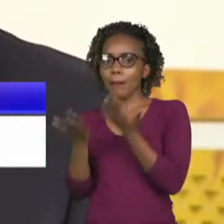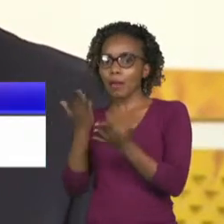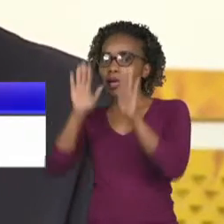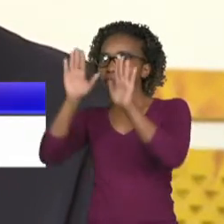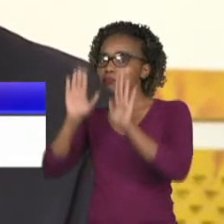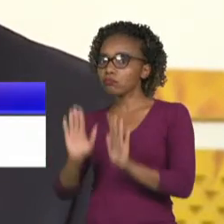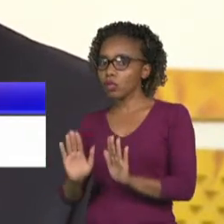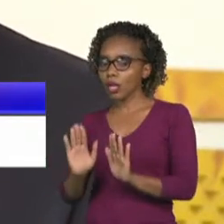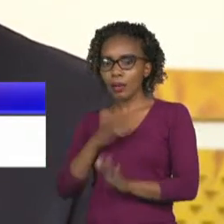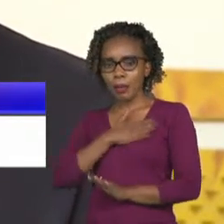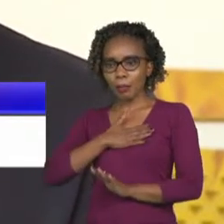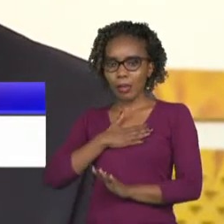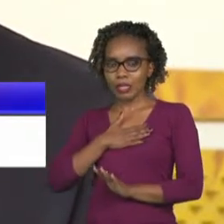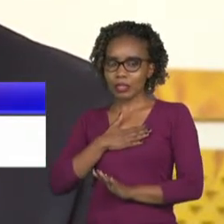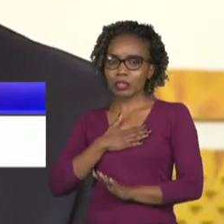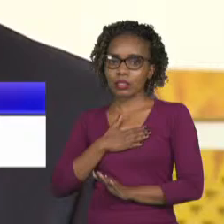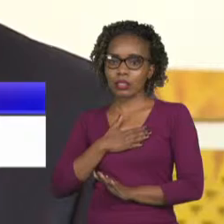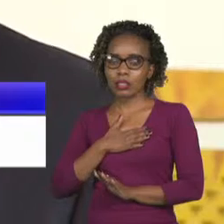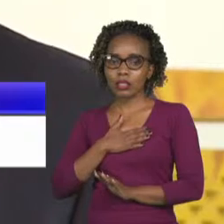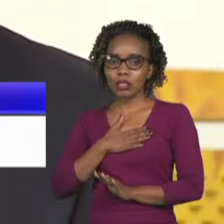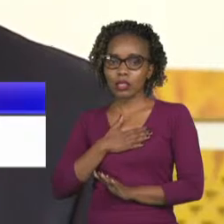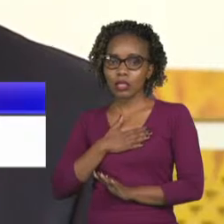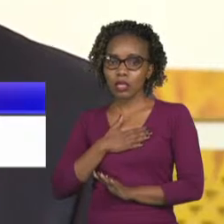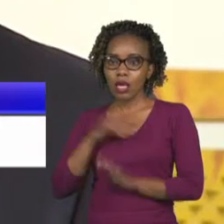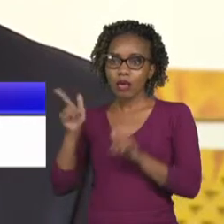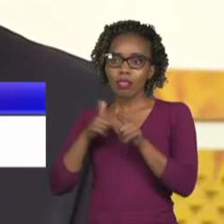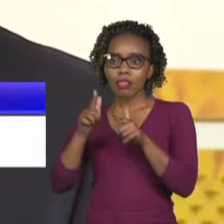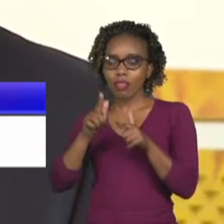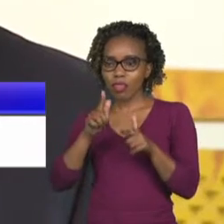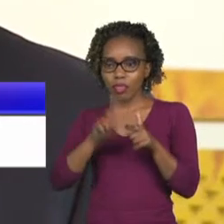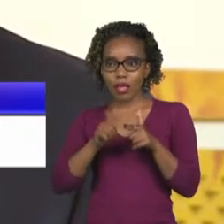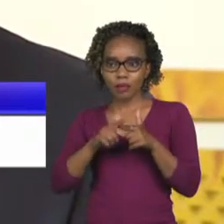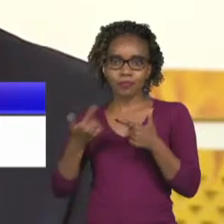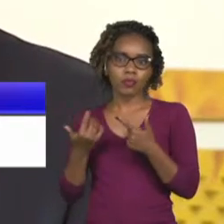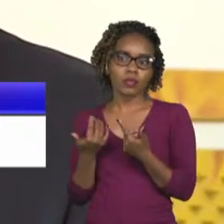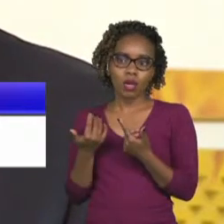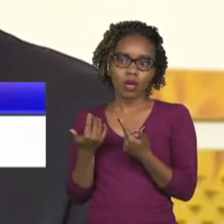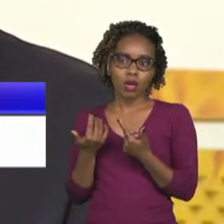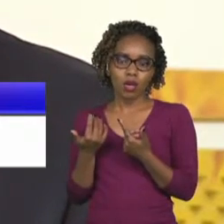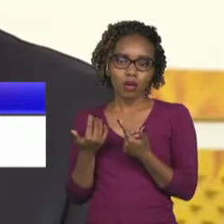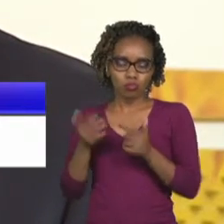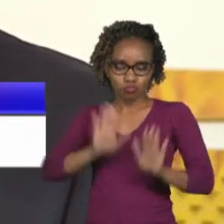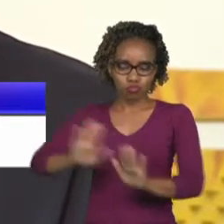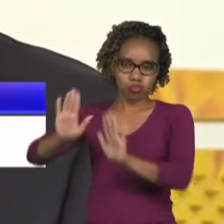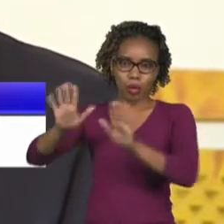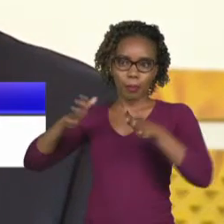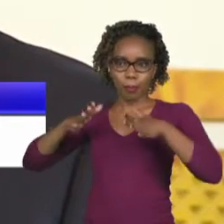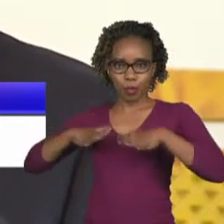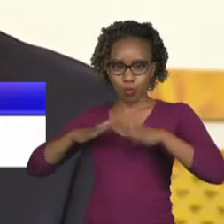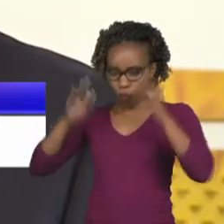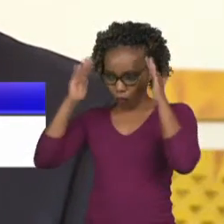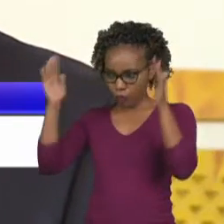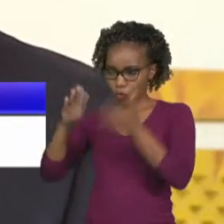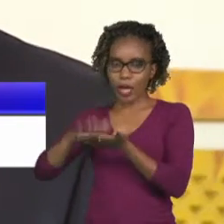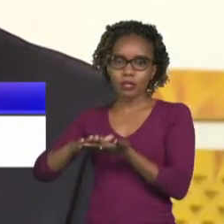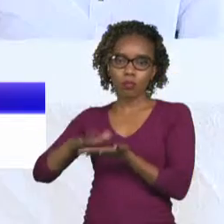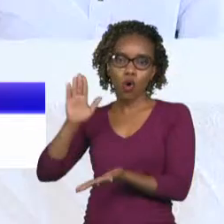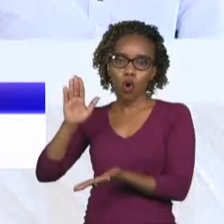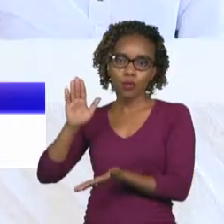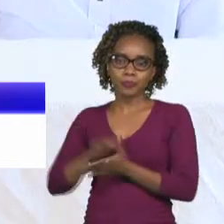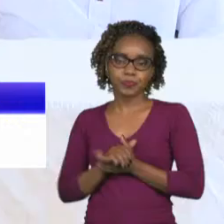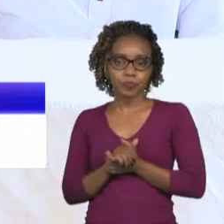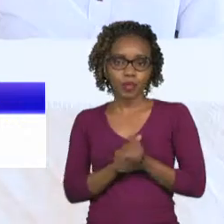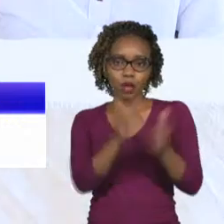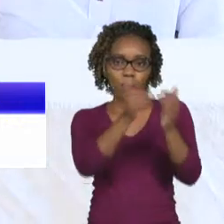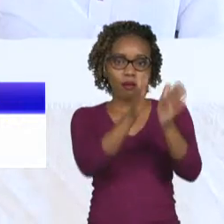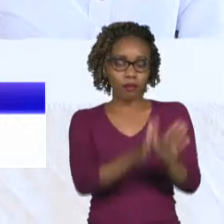still beg you not to do, then the question of locking up the door and locking people out should be looked at in great ways. The